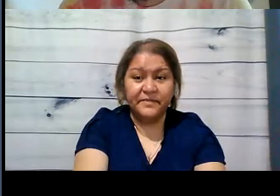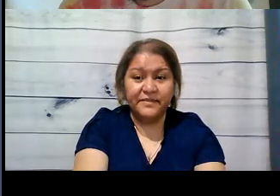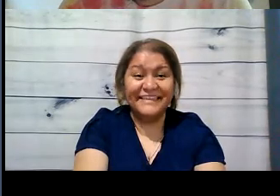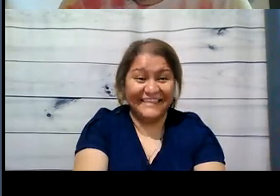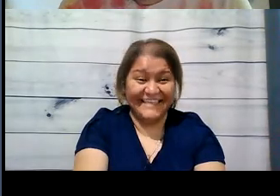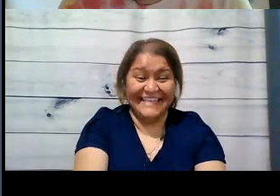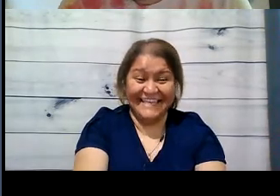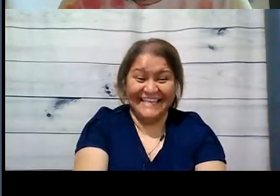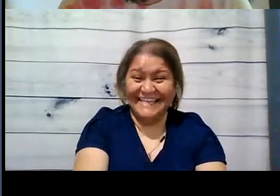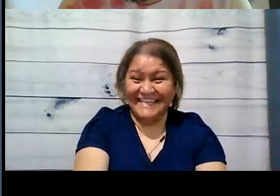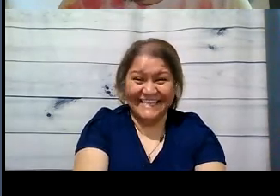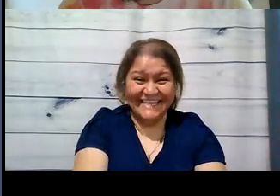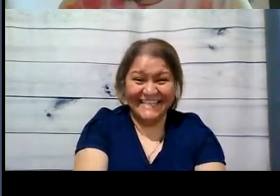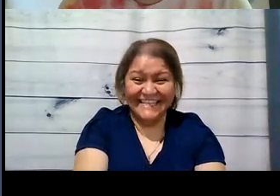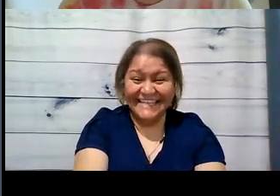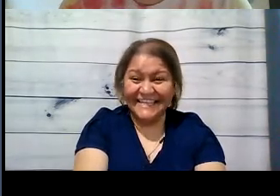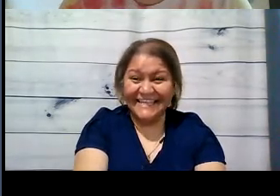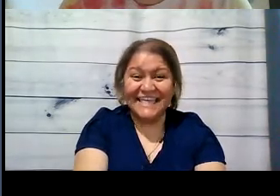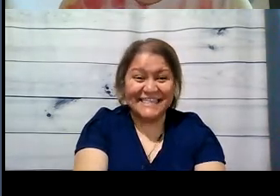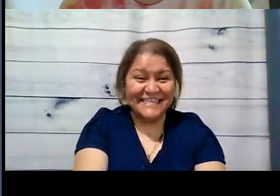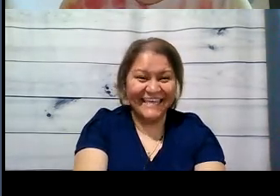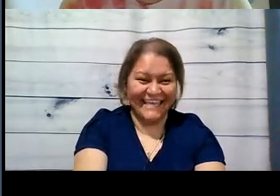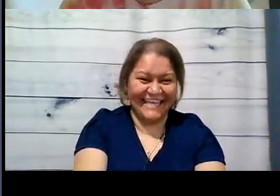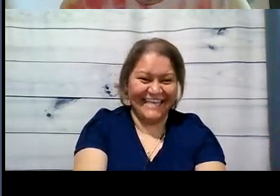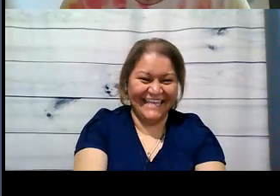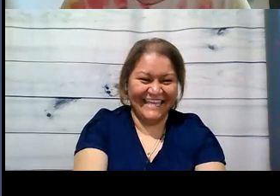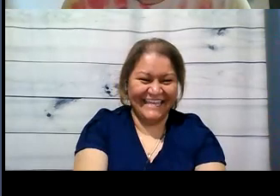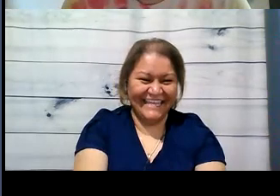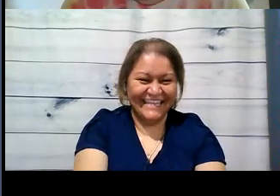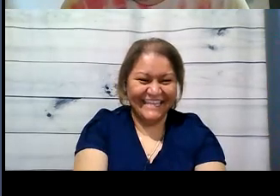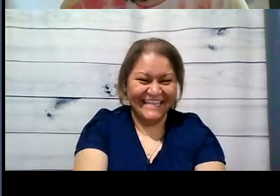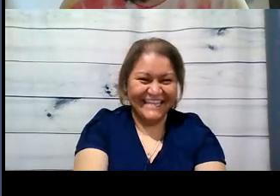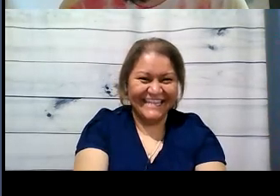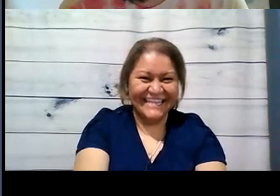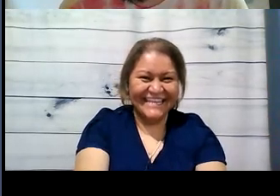good. I'm on board. Yes.